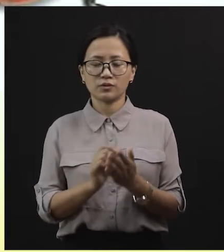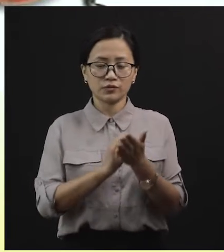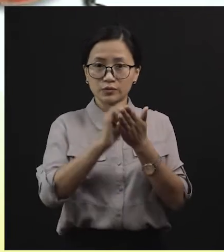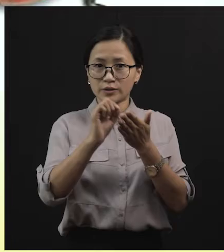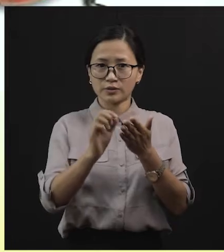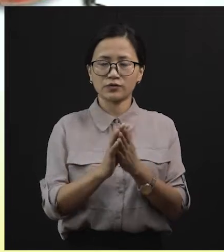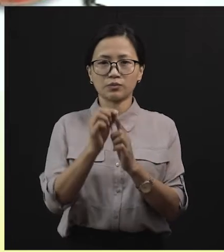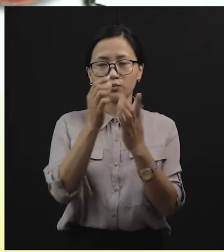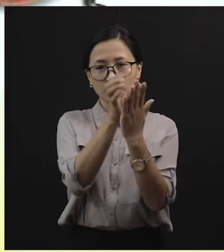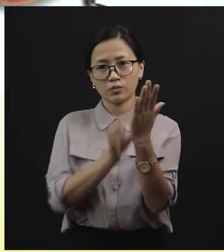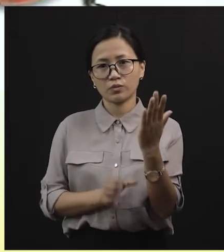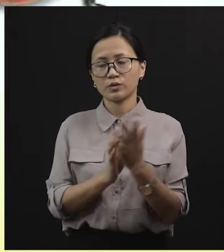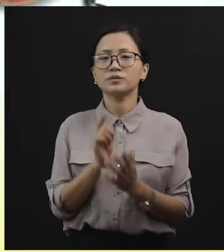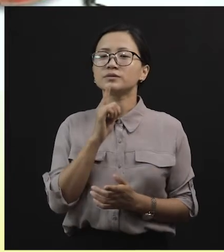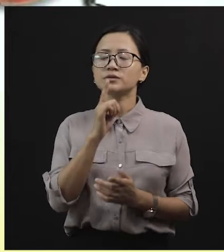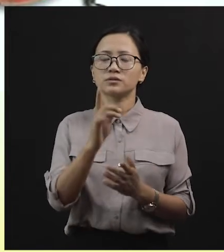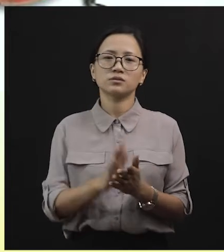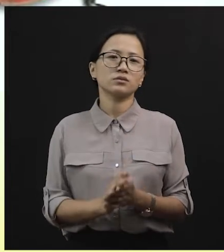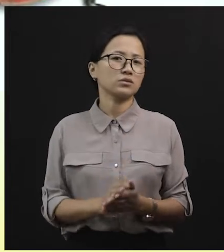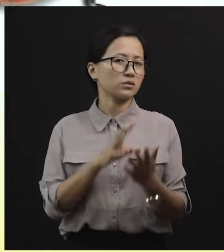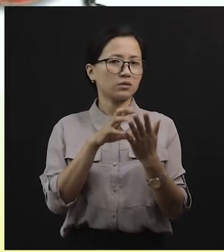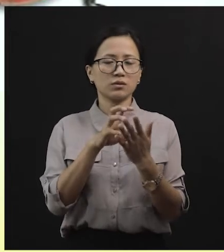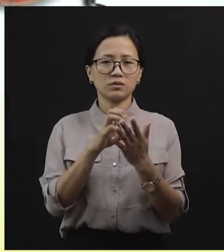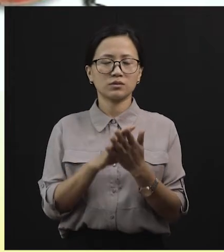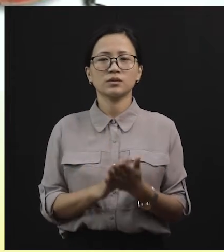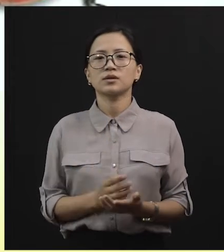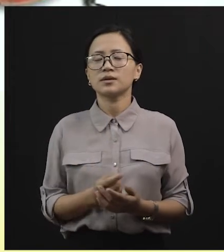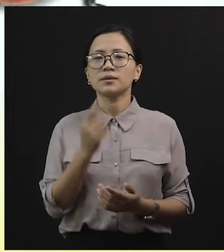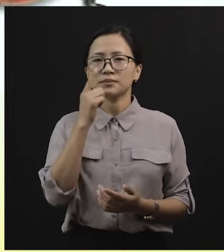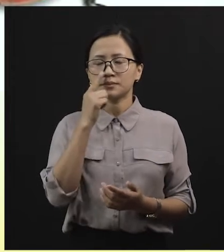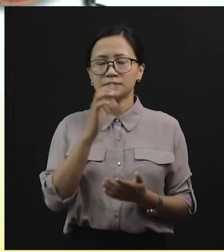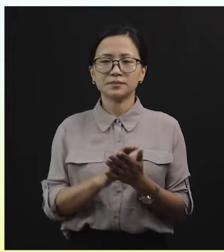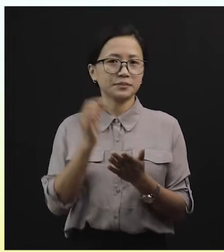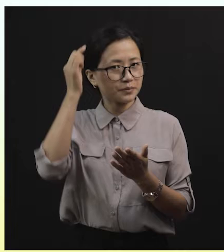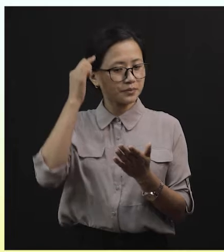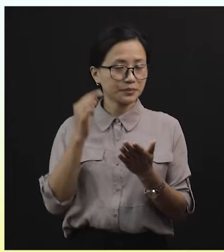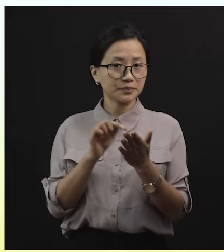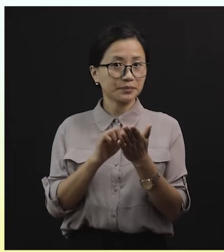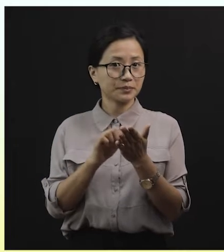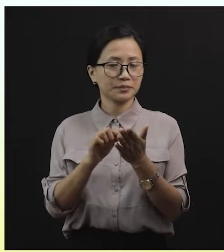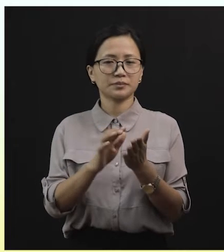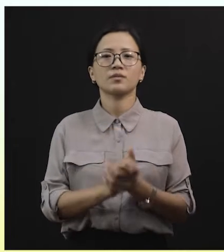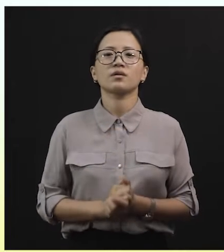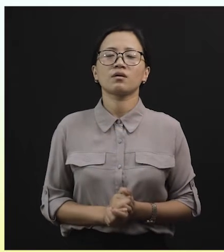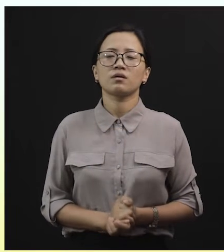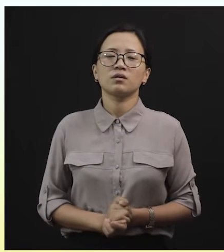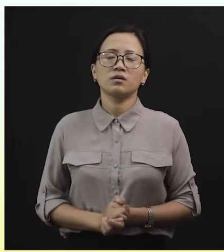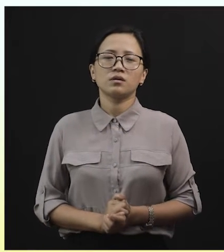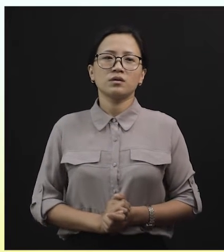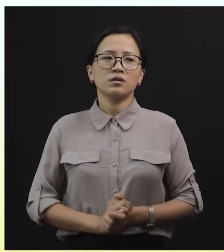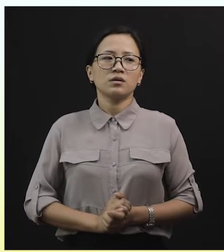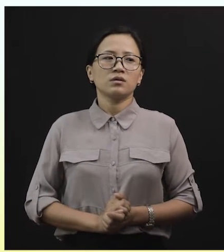butterfly and also the ladybird. Okay, ladybird is also known as ladybug. Okay. Now the next